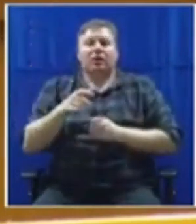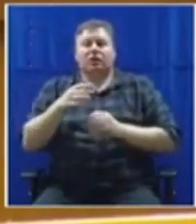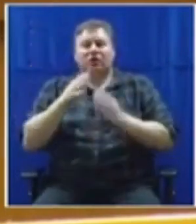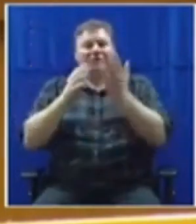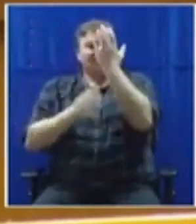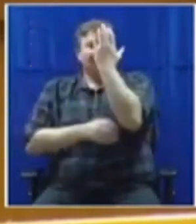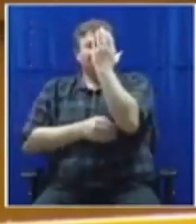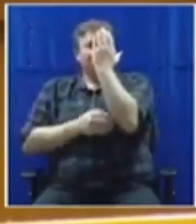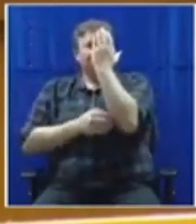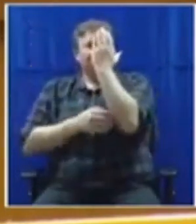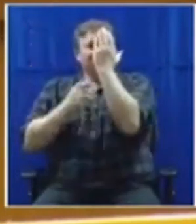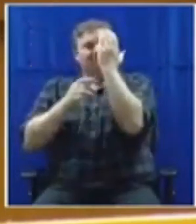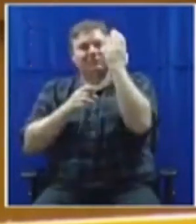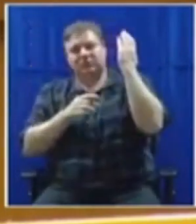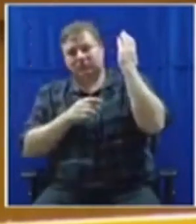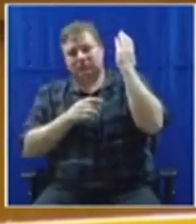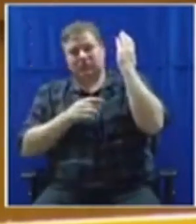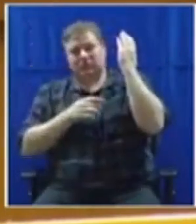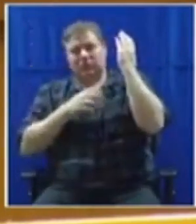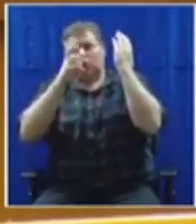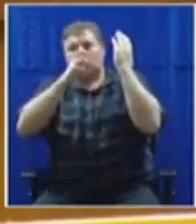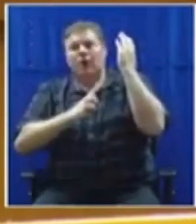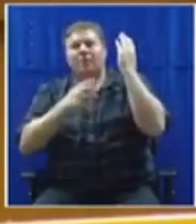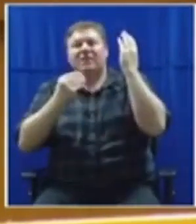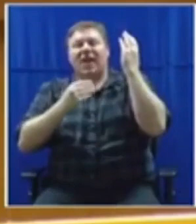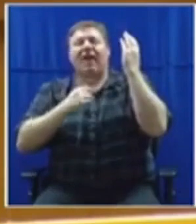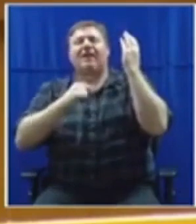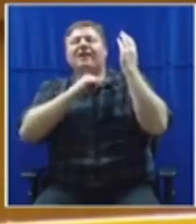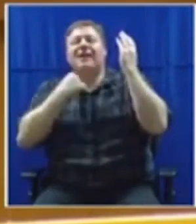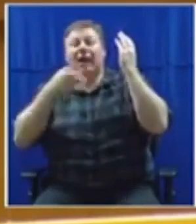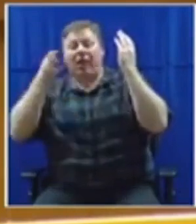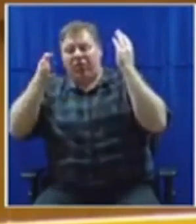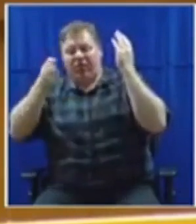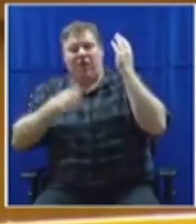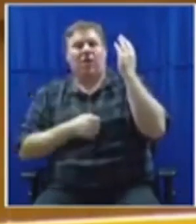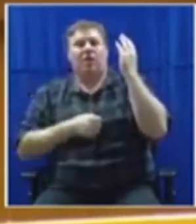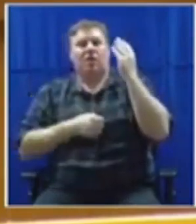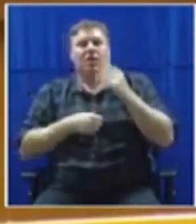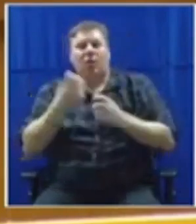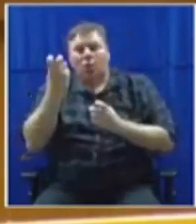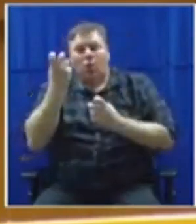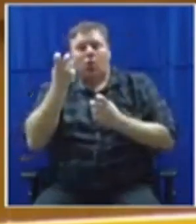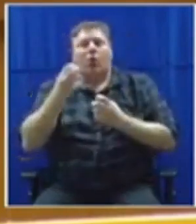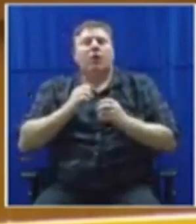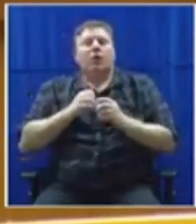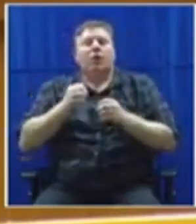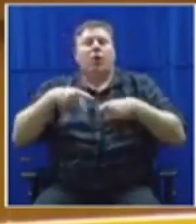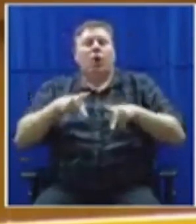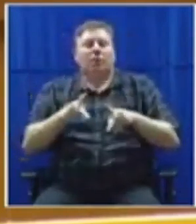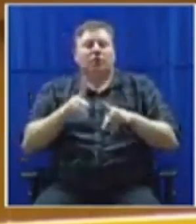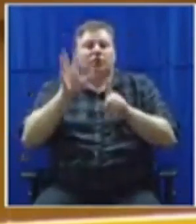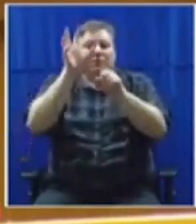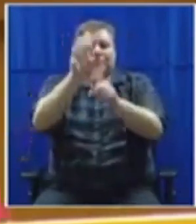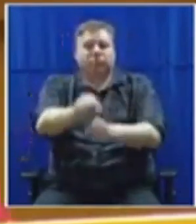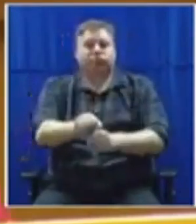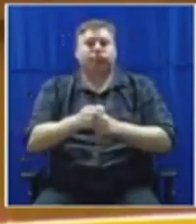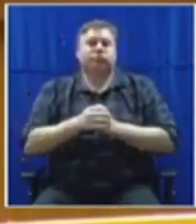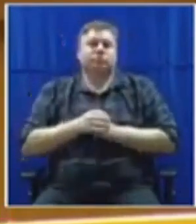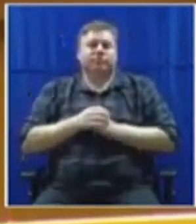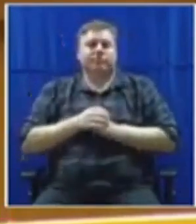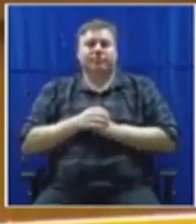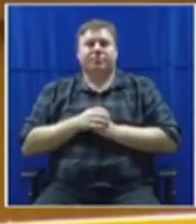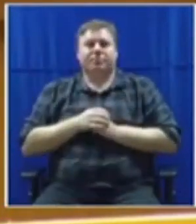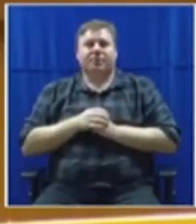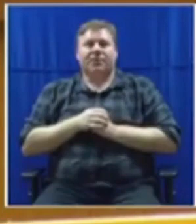an unrepentant rapist and a killer looking for an opportunity to pounce on yet another victim. They